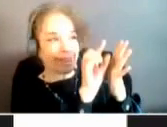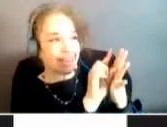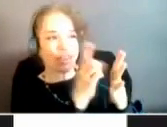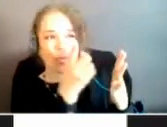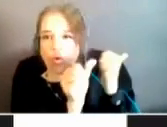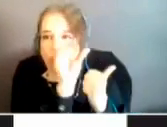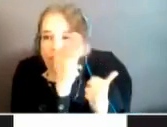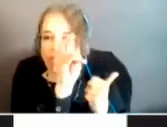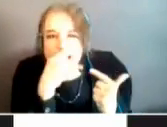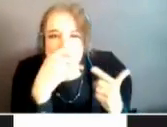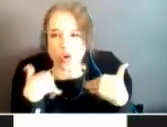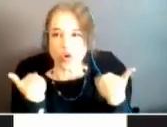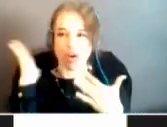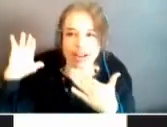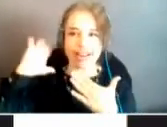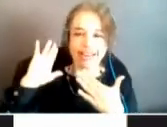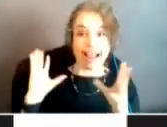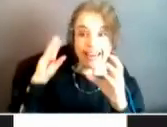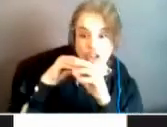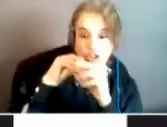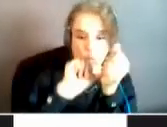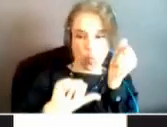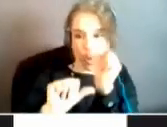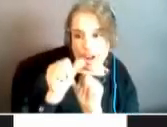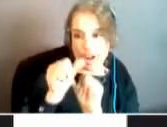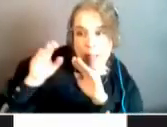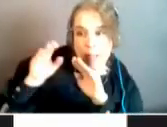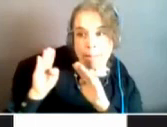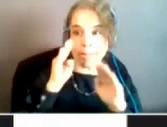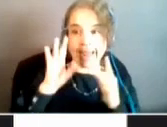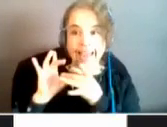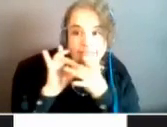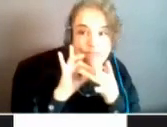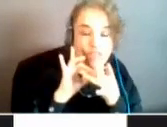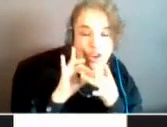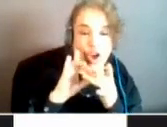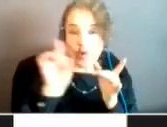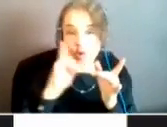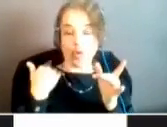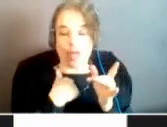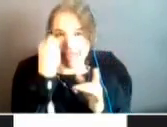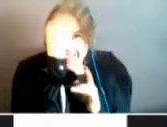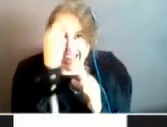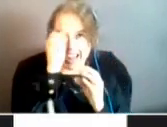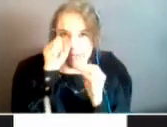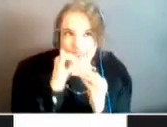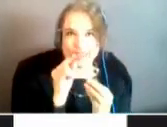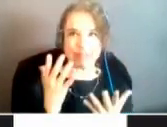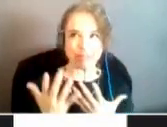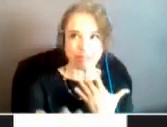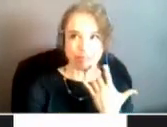risk factors in addition to suicide ideation and behavior. And so this is where we want to think about